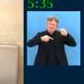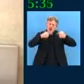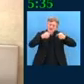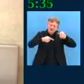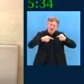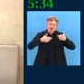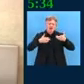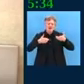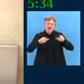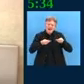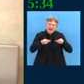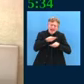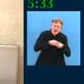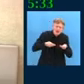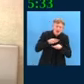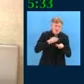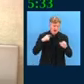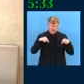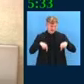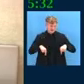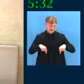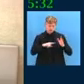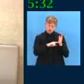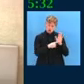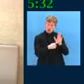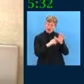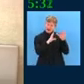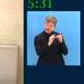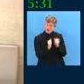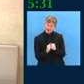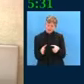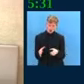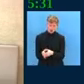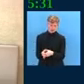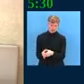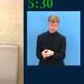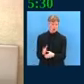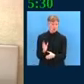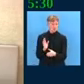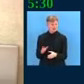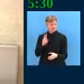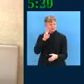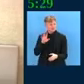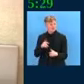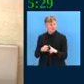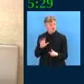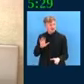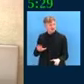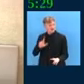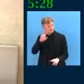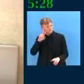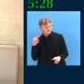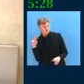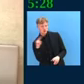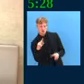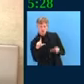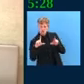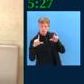forum, again, on minorities. So we have to look at it from a case study of minority inclusion, protection, and definitely human